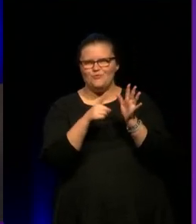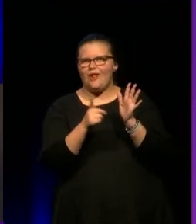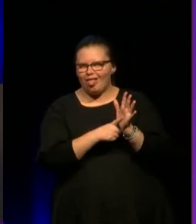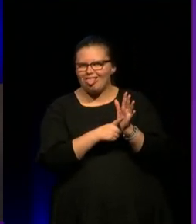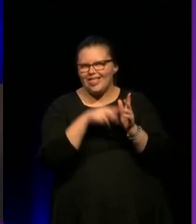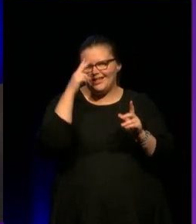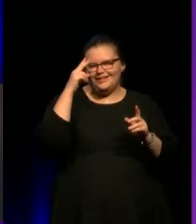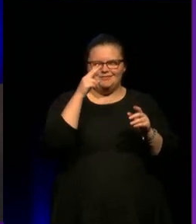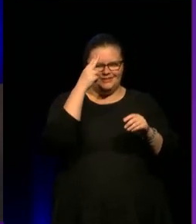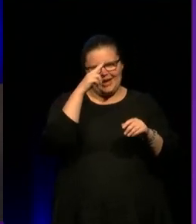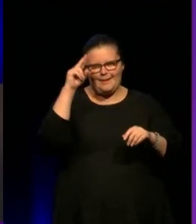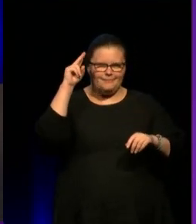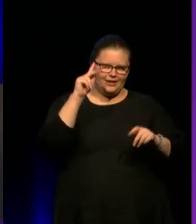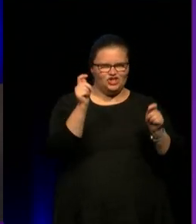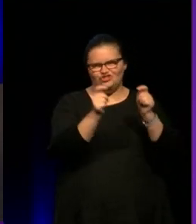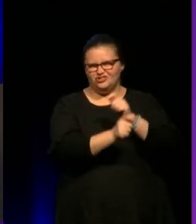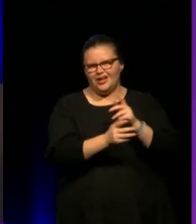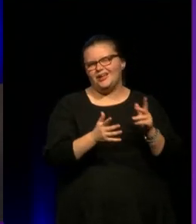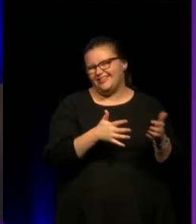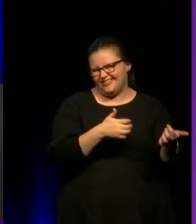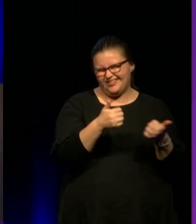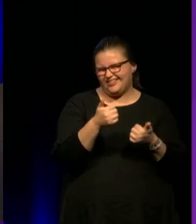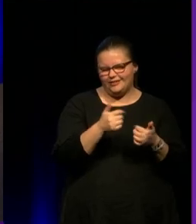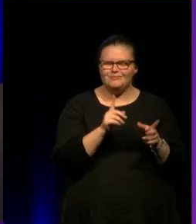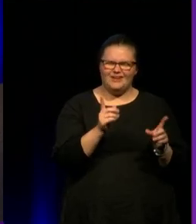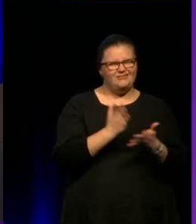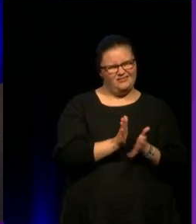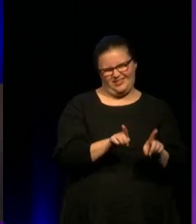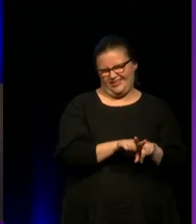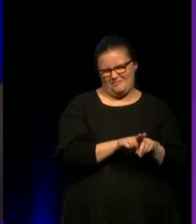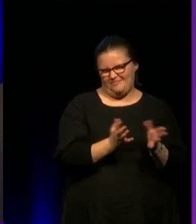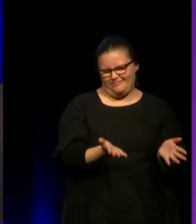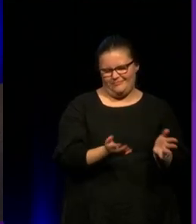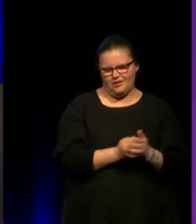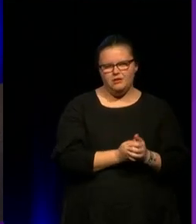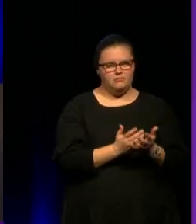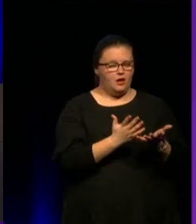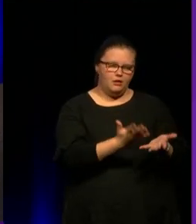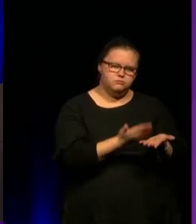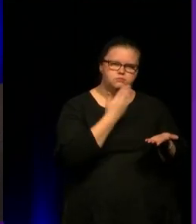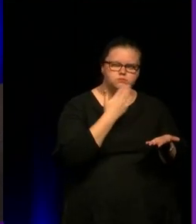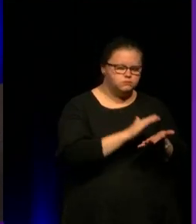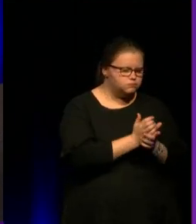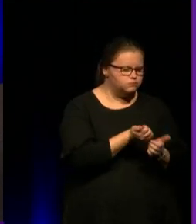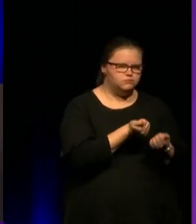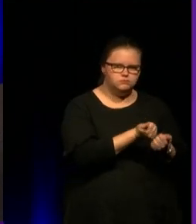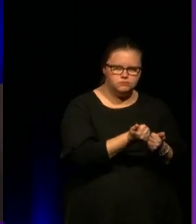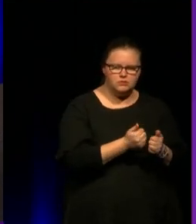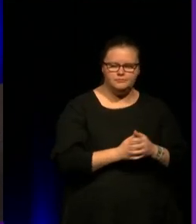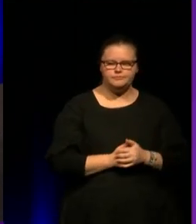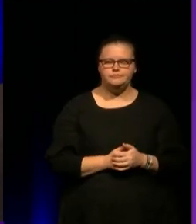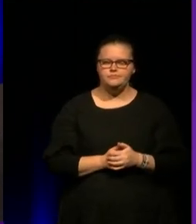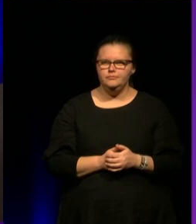gentlemen. And so, but in essence, it's the same thing. And we've been the grateful recipient of those along the way. I